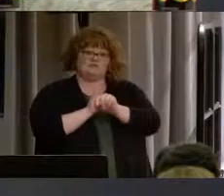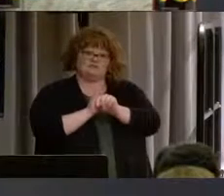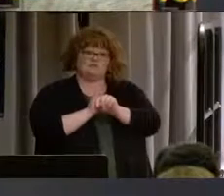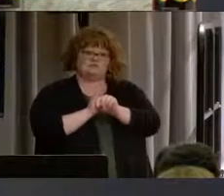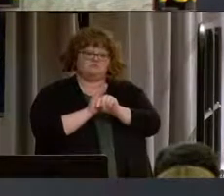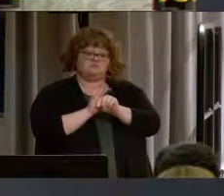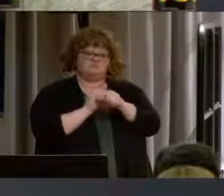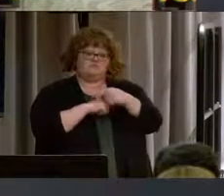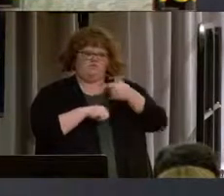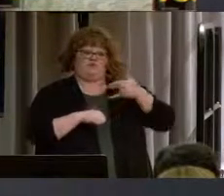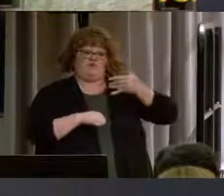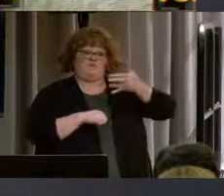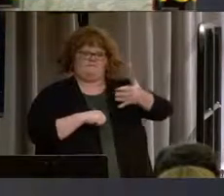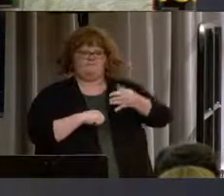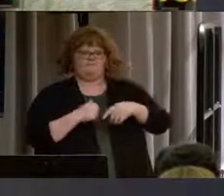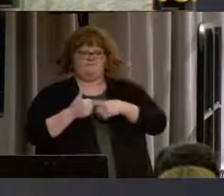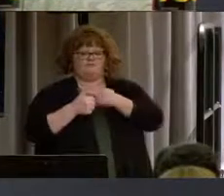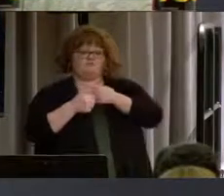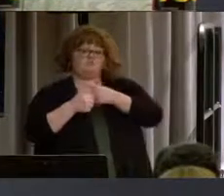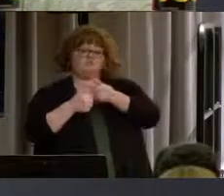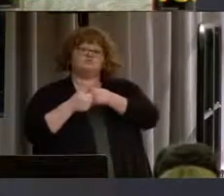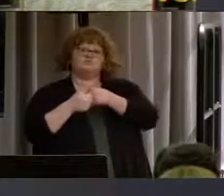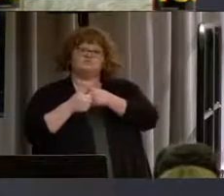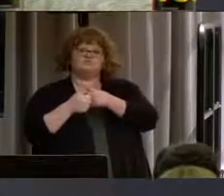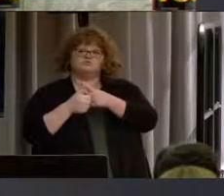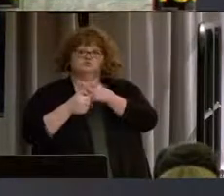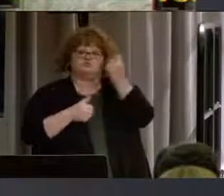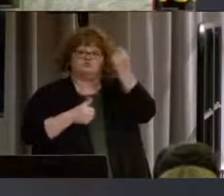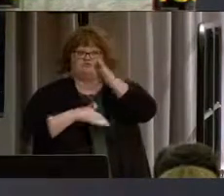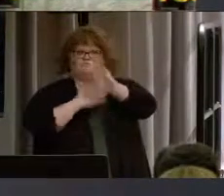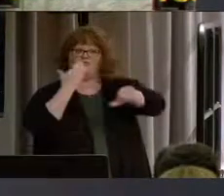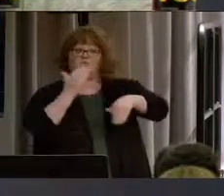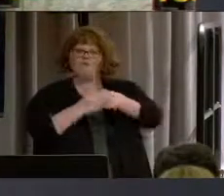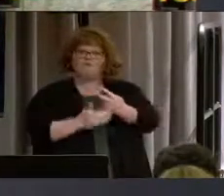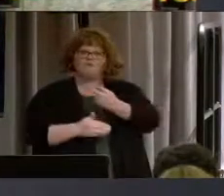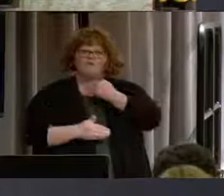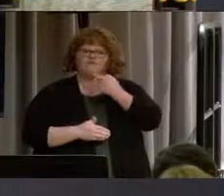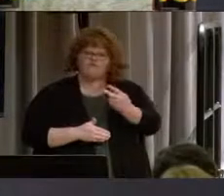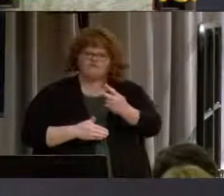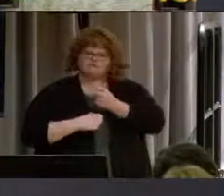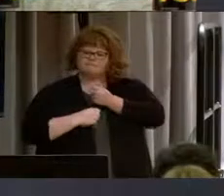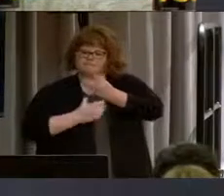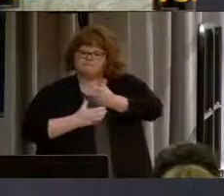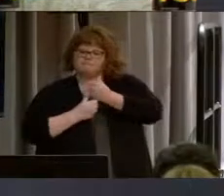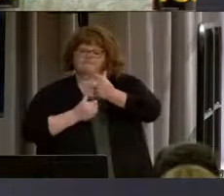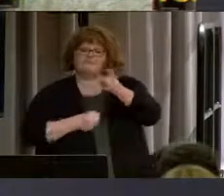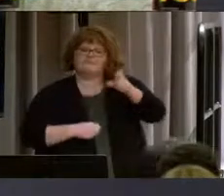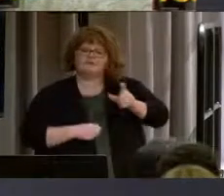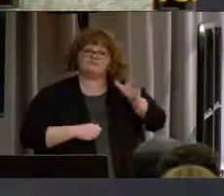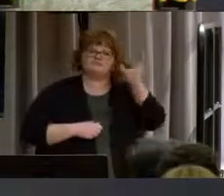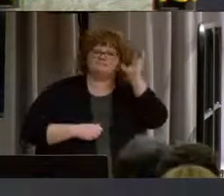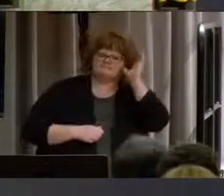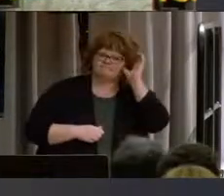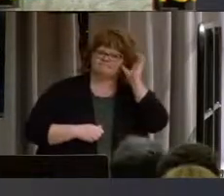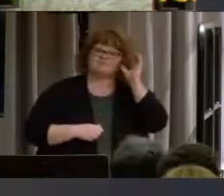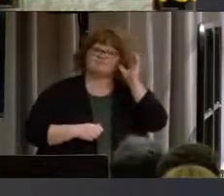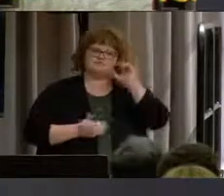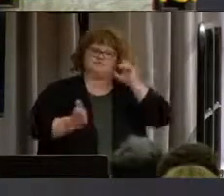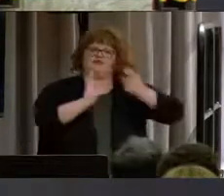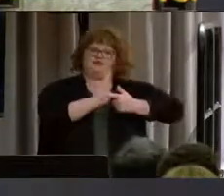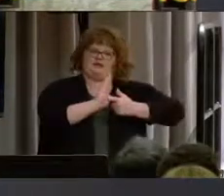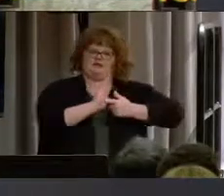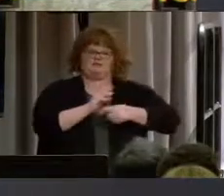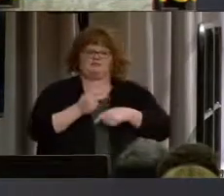is how important it is that all voices can be heard, how important it is to continually